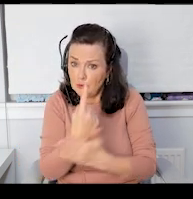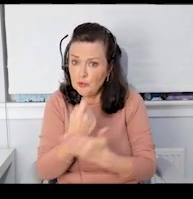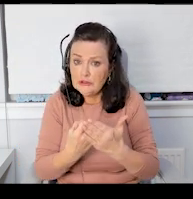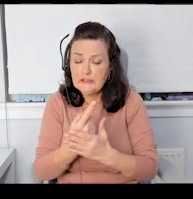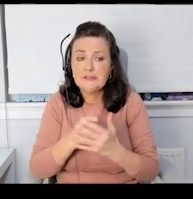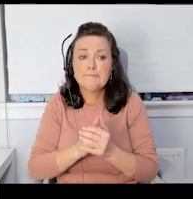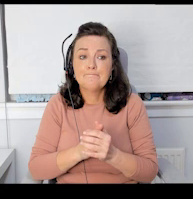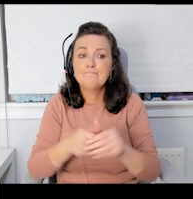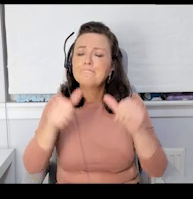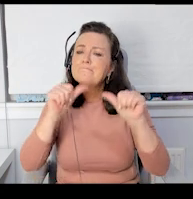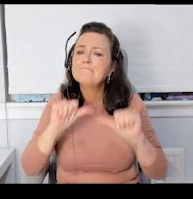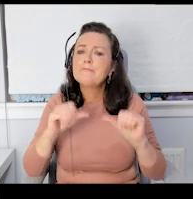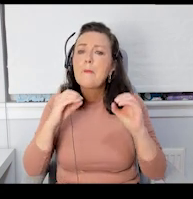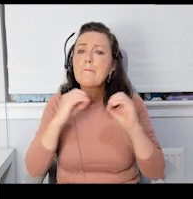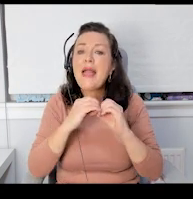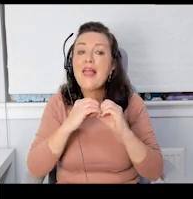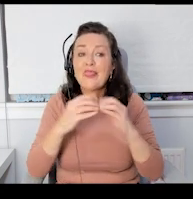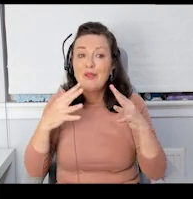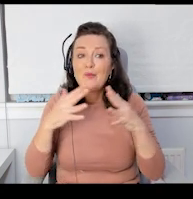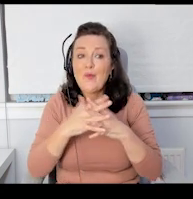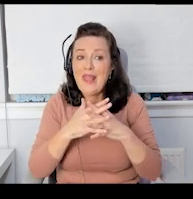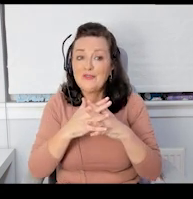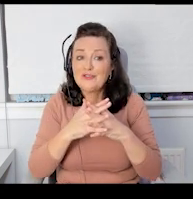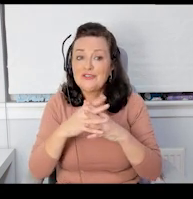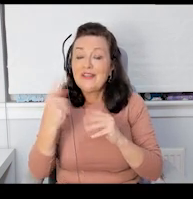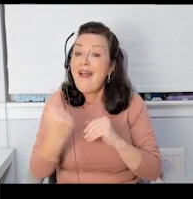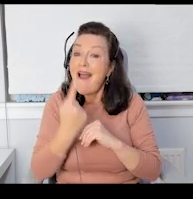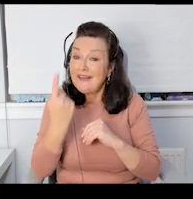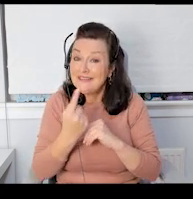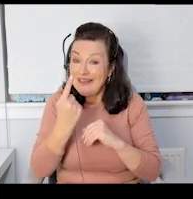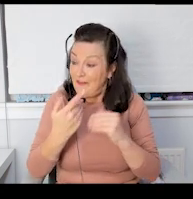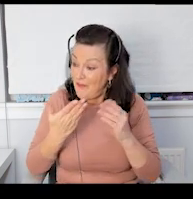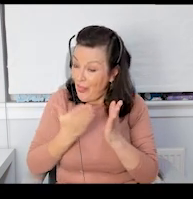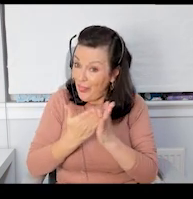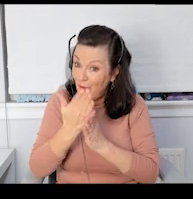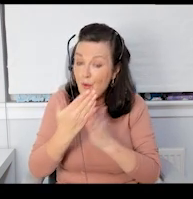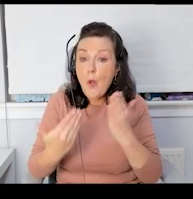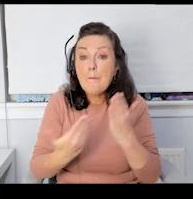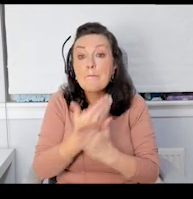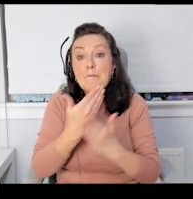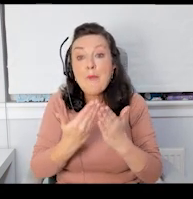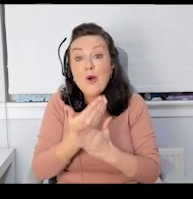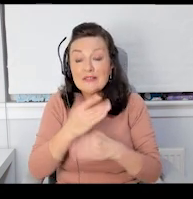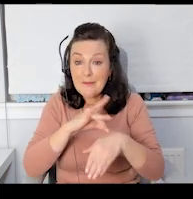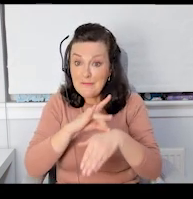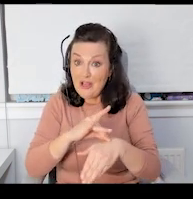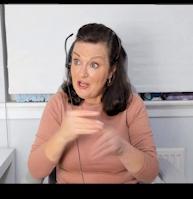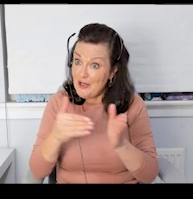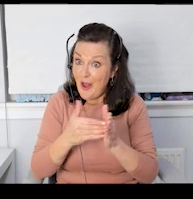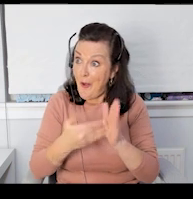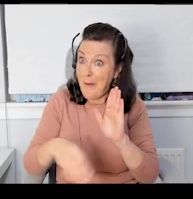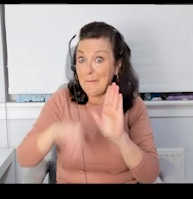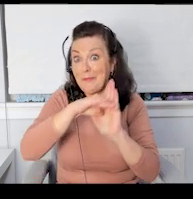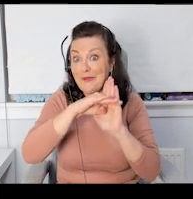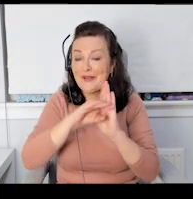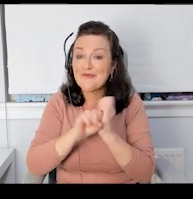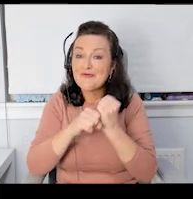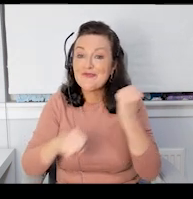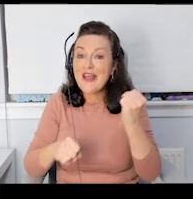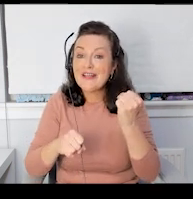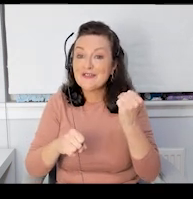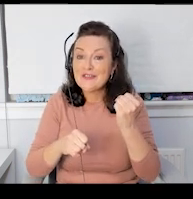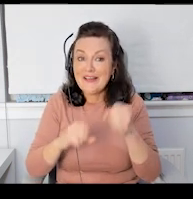impact coordinator with Balfour Beatty, and Bethany recently completed a modern apprenticeship and has now progressed to a graduate apprenticeship in civil